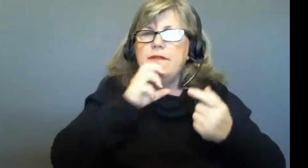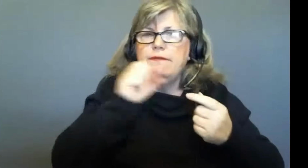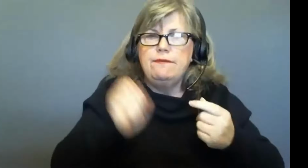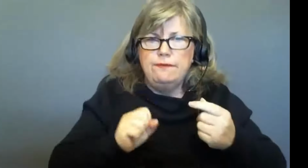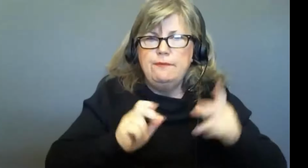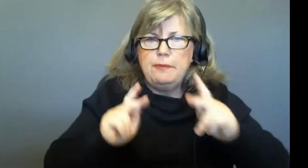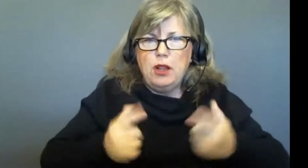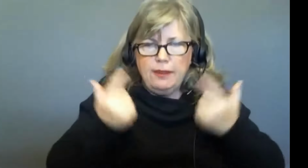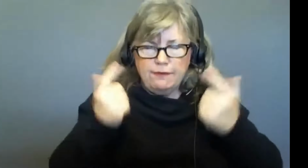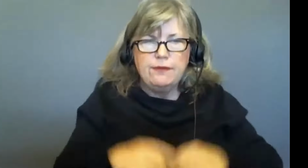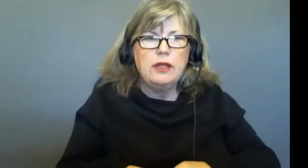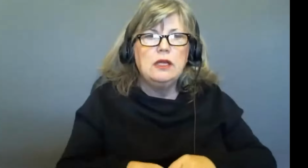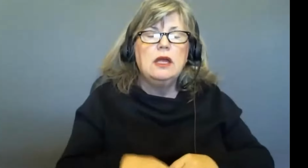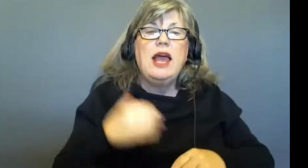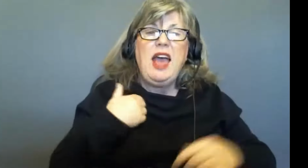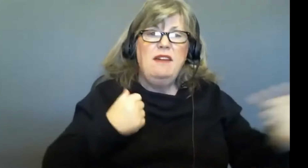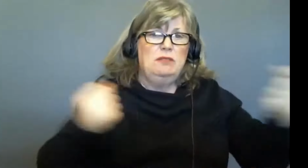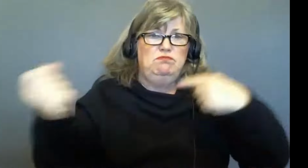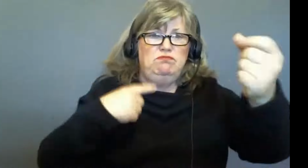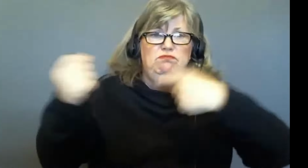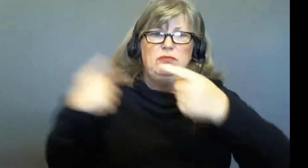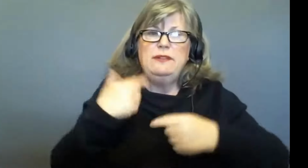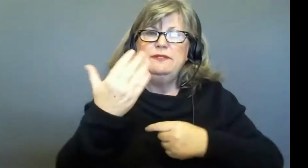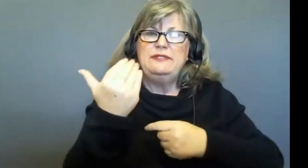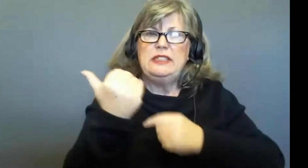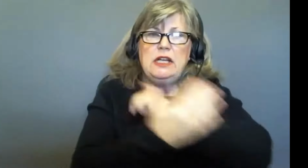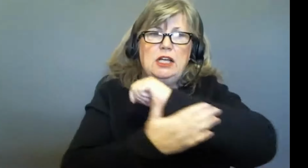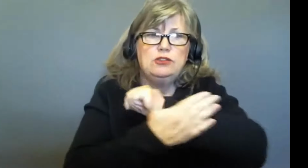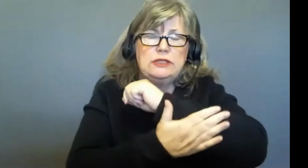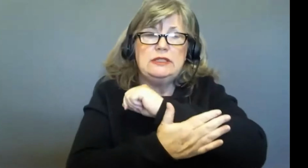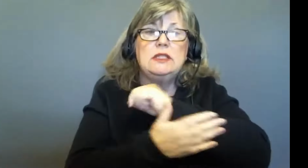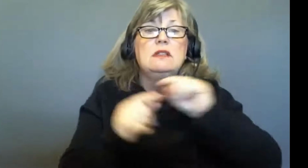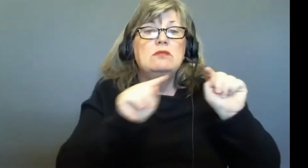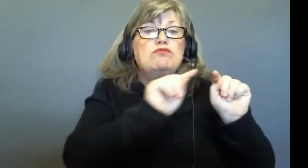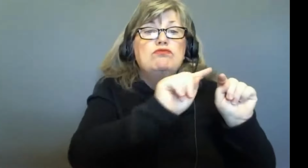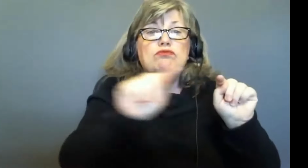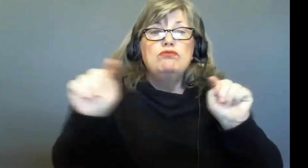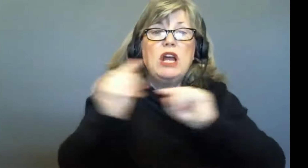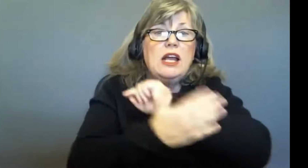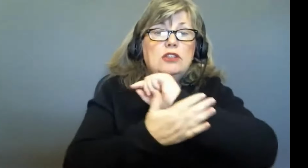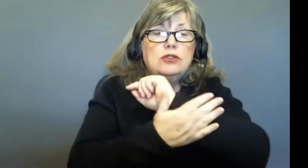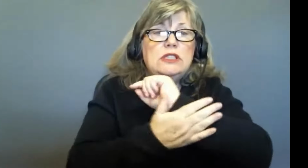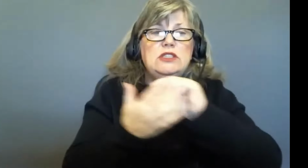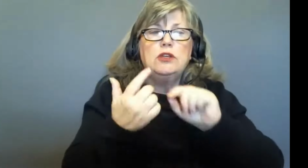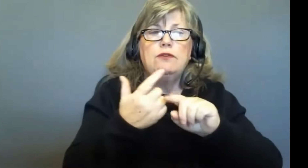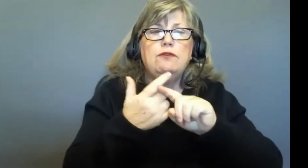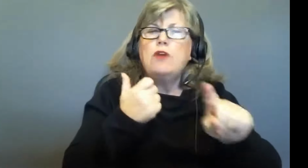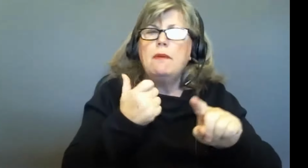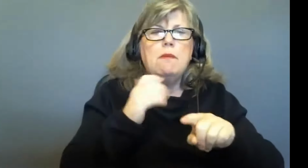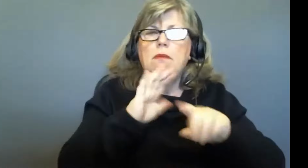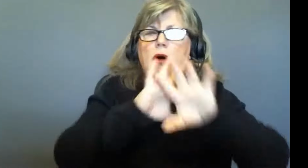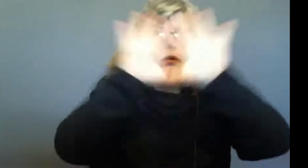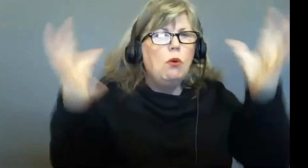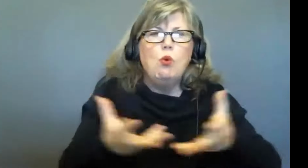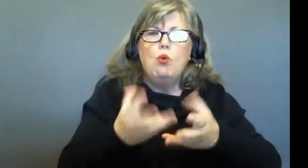respondents from 16 countries. And those countries were coming from each continent of the world.